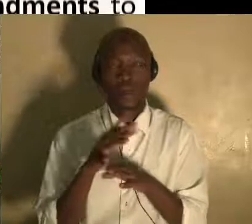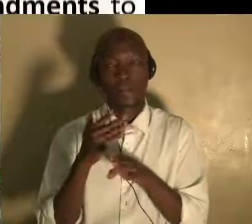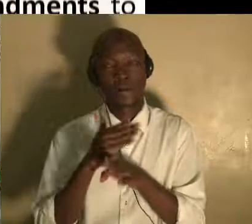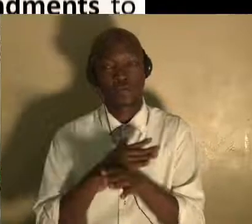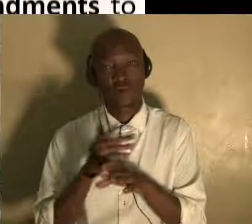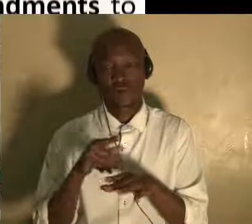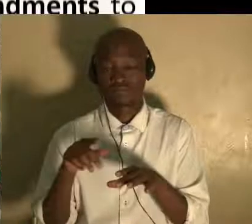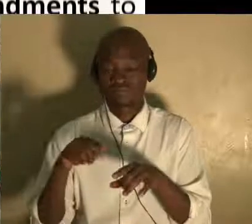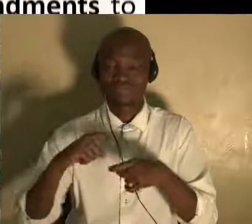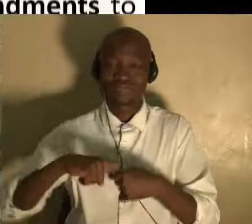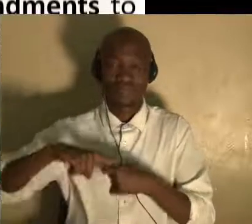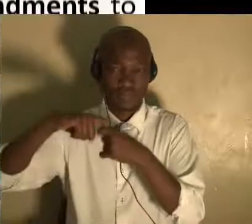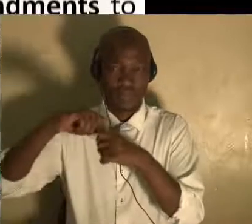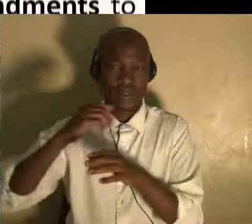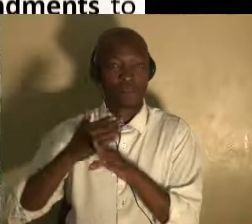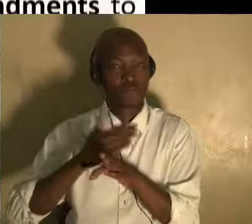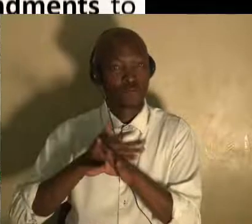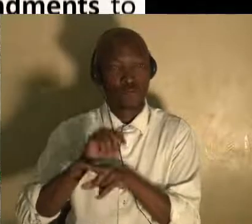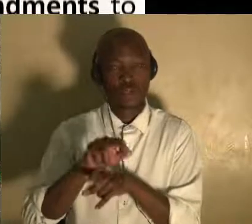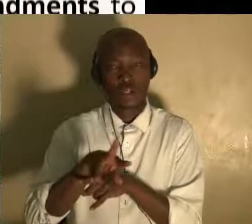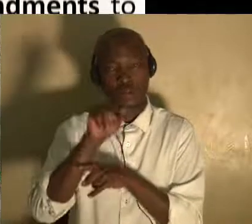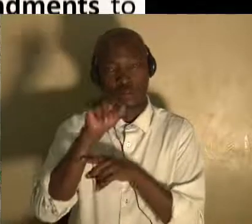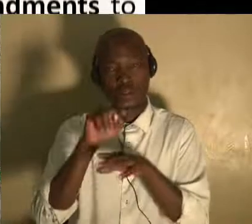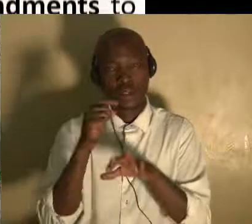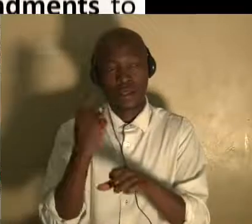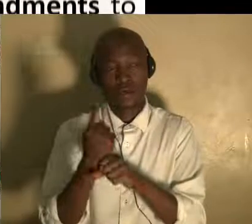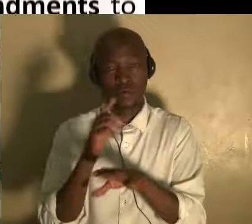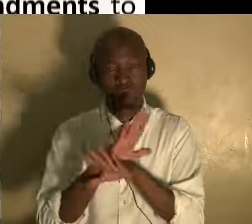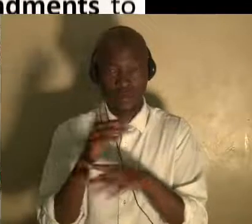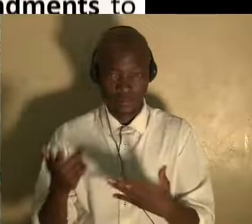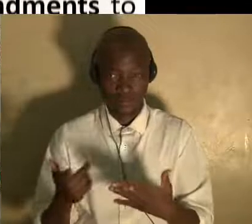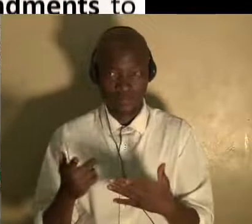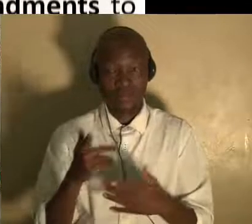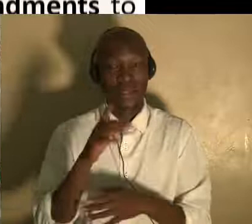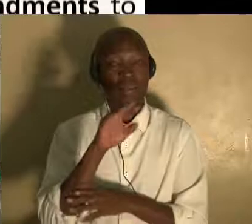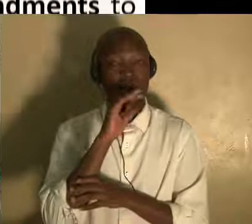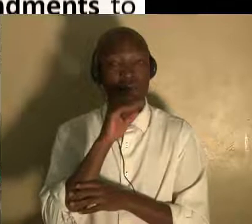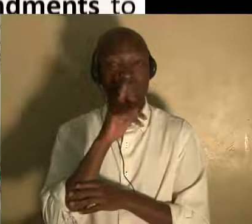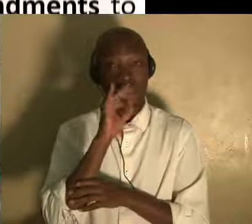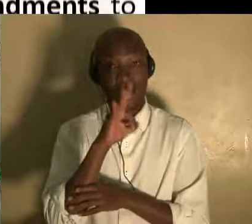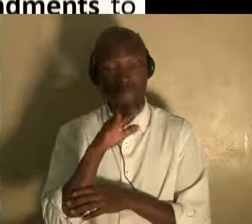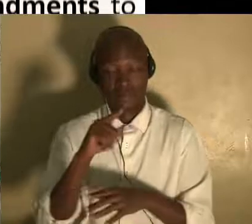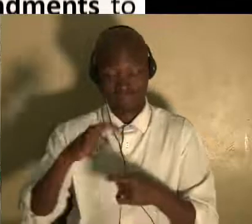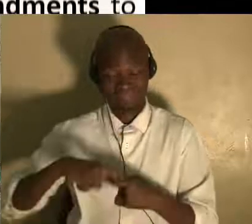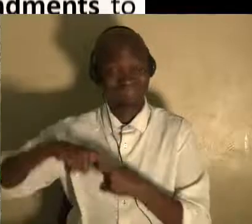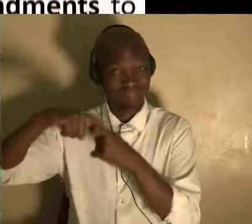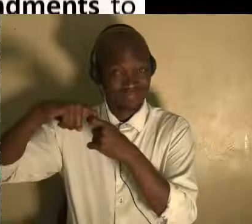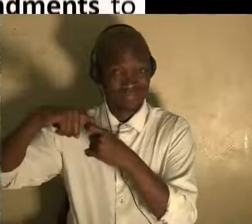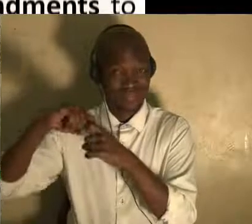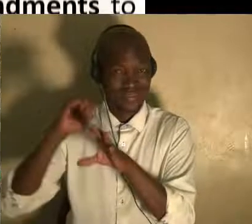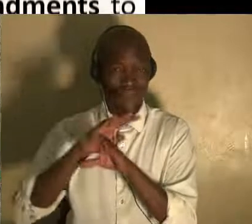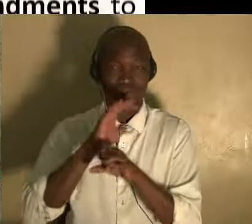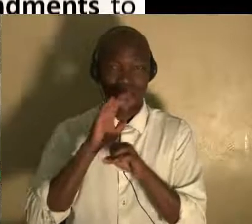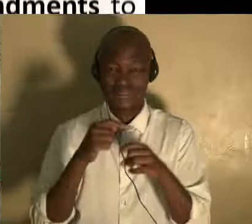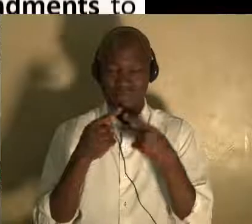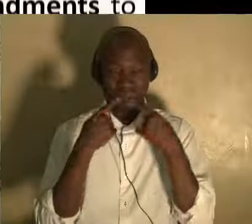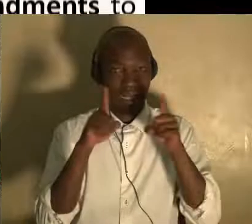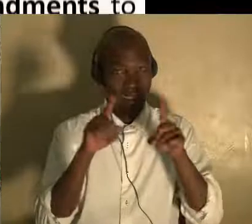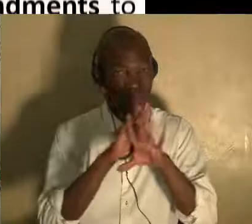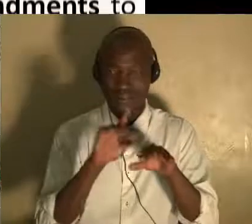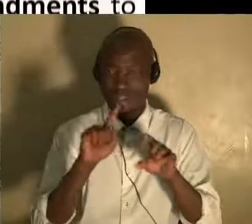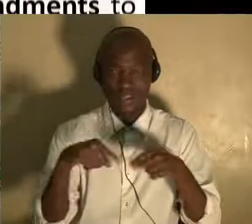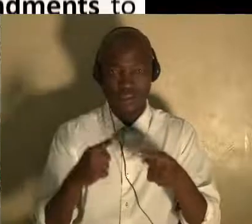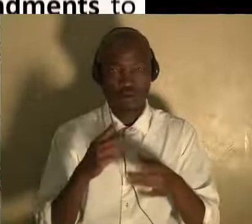before the North Gauteng, which meant that if it's suspended, then those declarations would not be applicable for